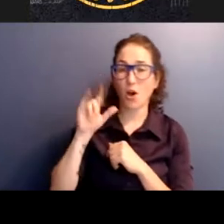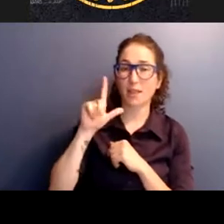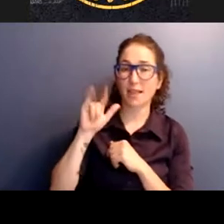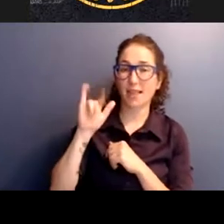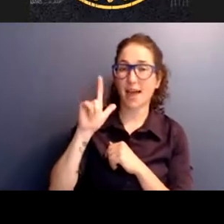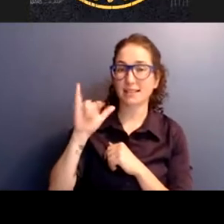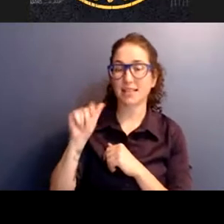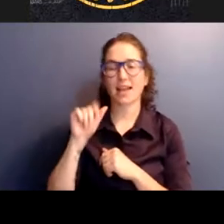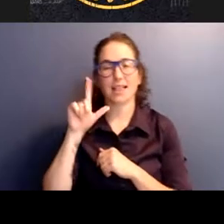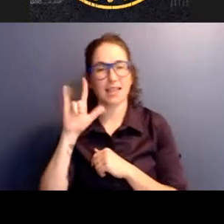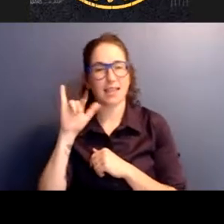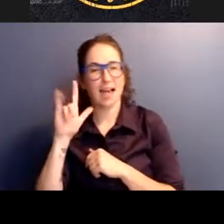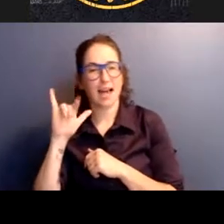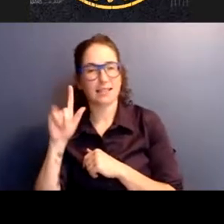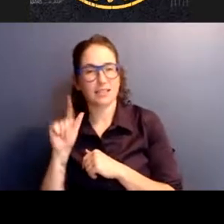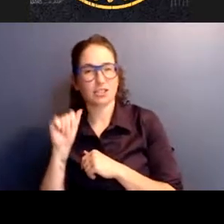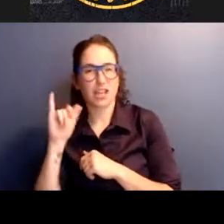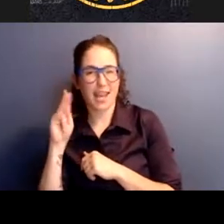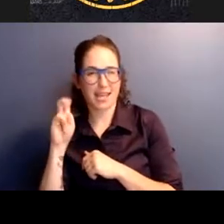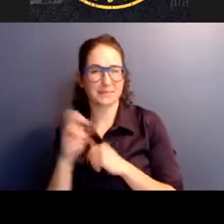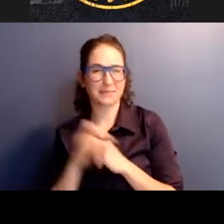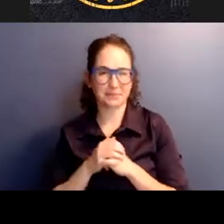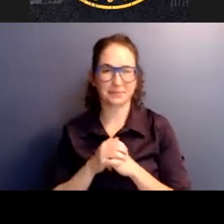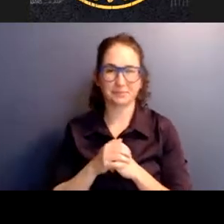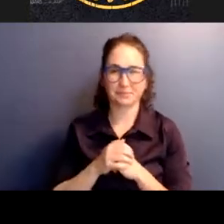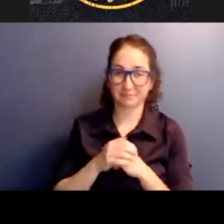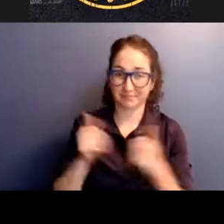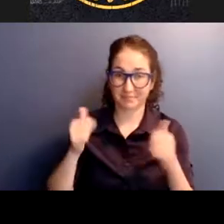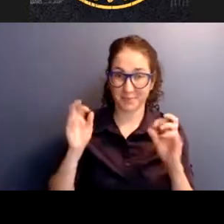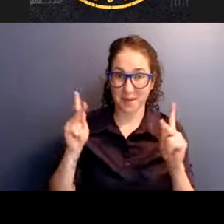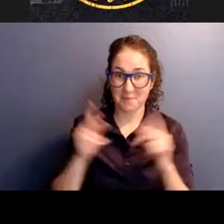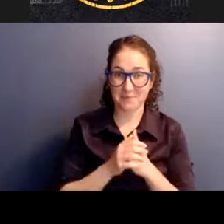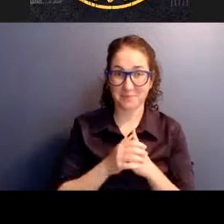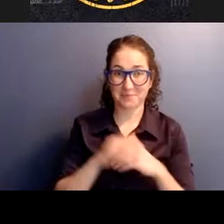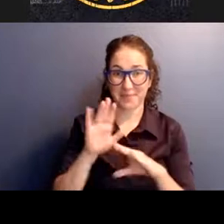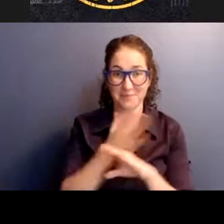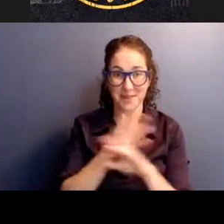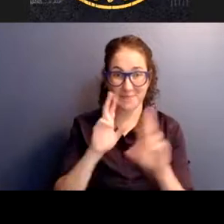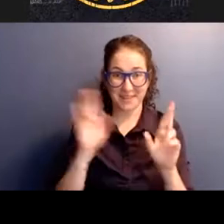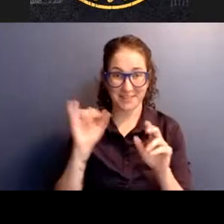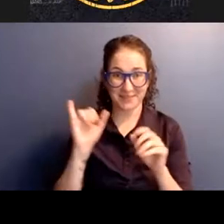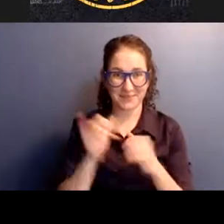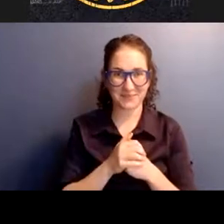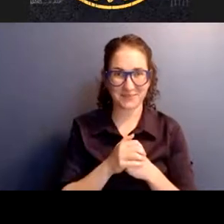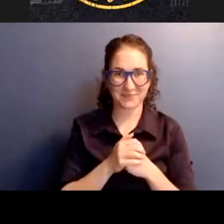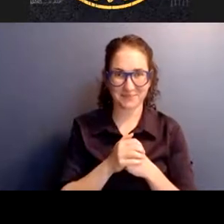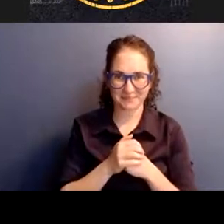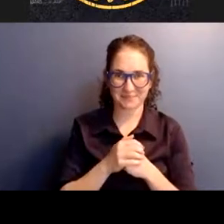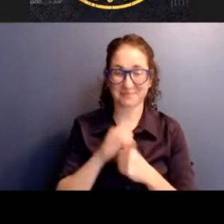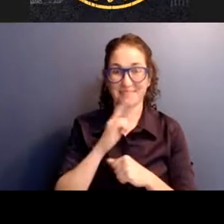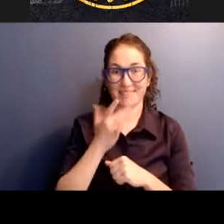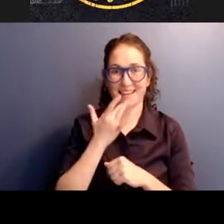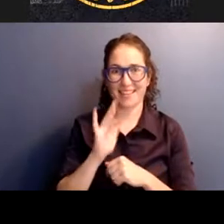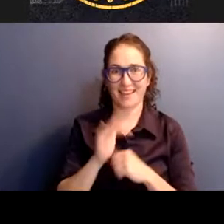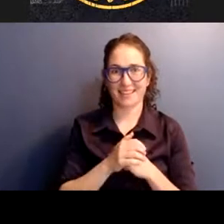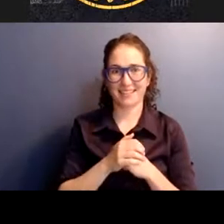Oh, Eliza, Little Liza Jane. Okay, the band is in on it too. Well, we are so lucky. Pam,